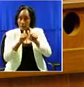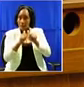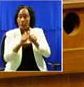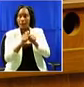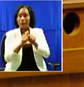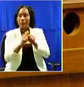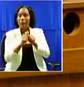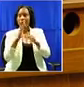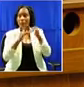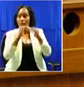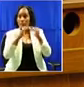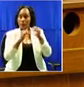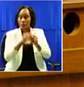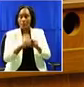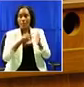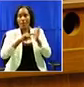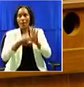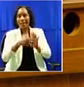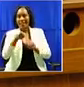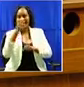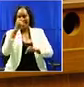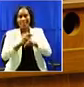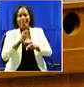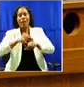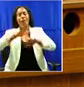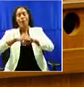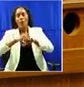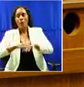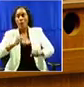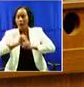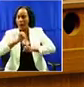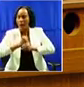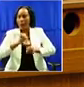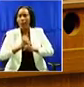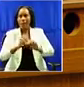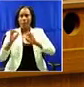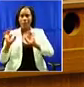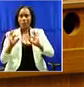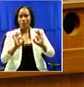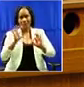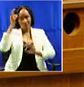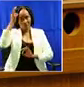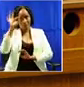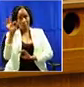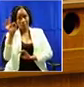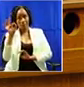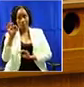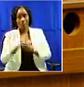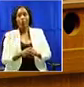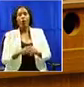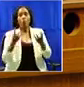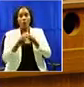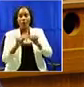This requires a much more effective and efficient state with greater coordination